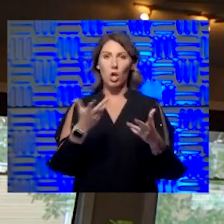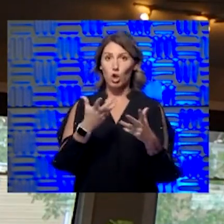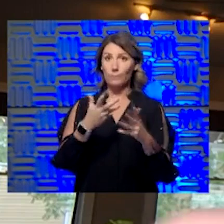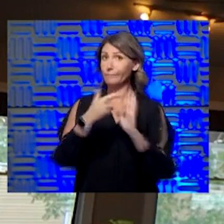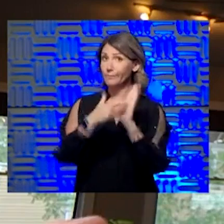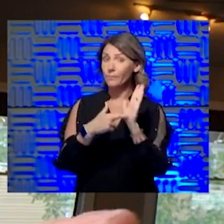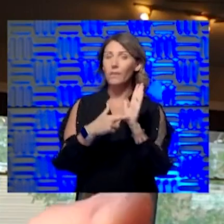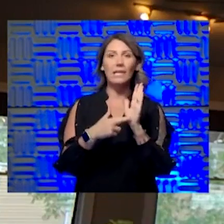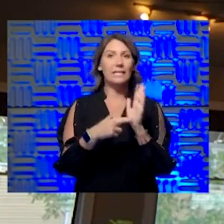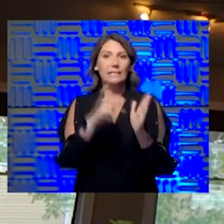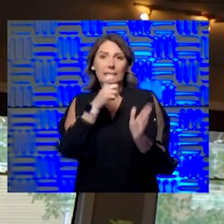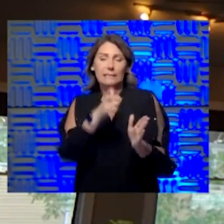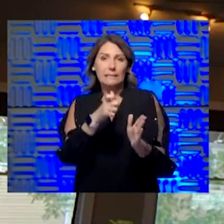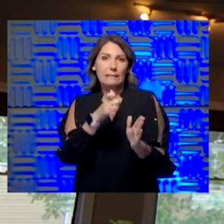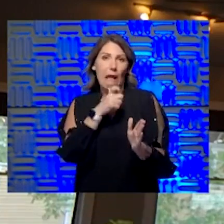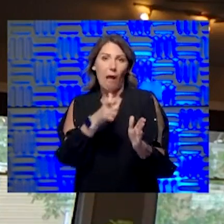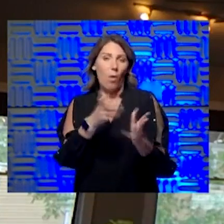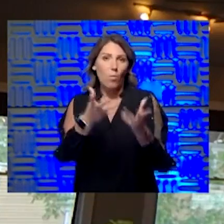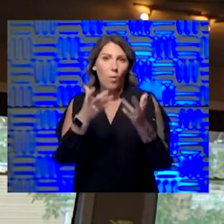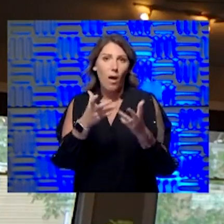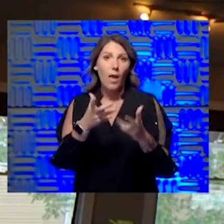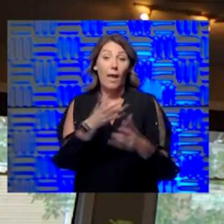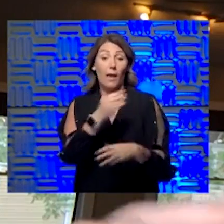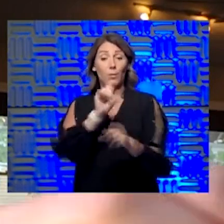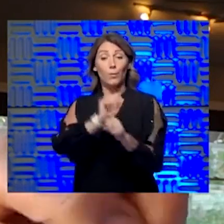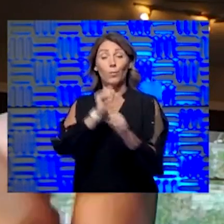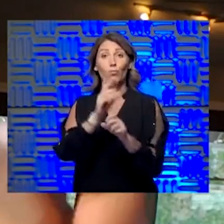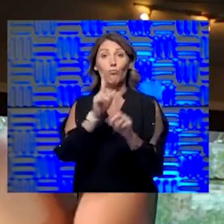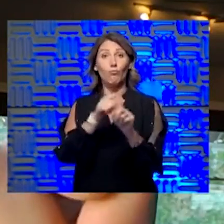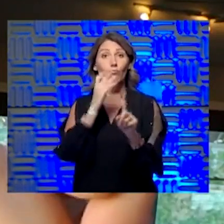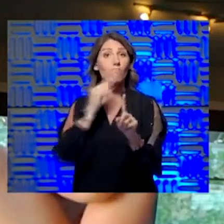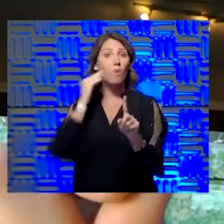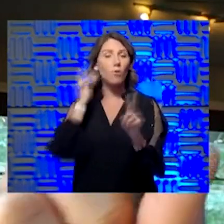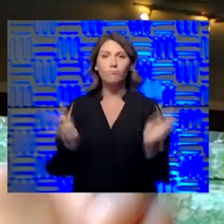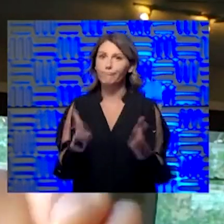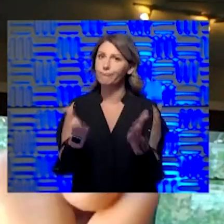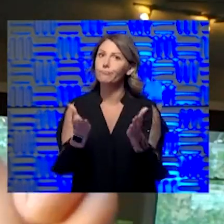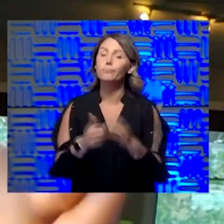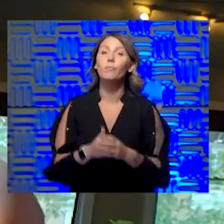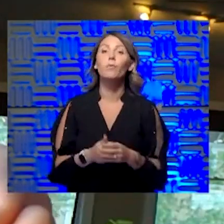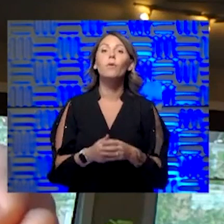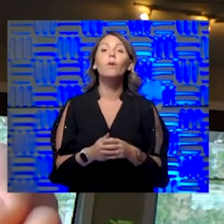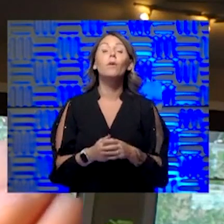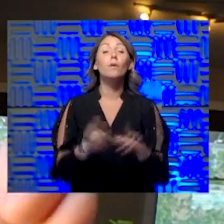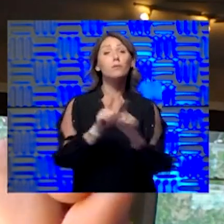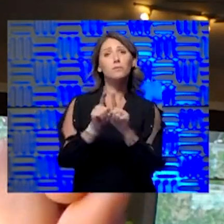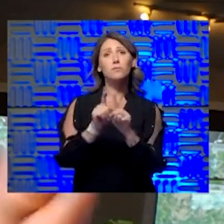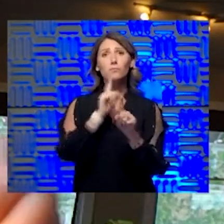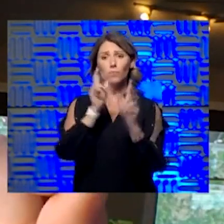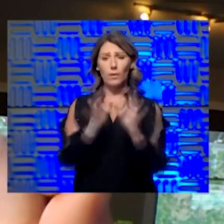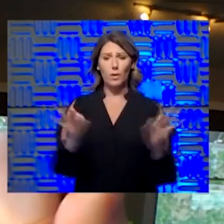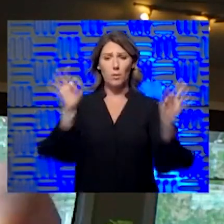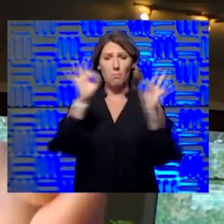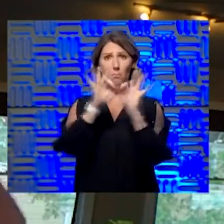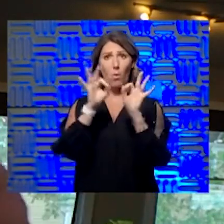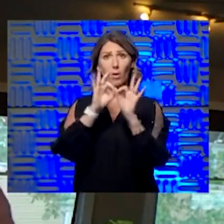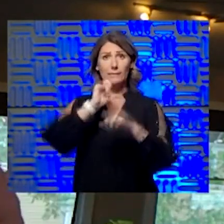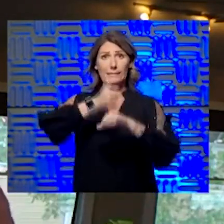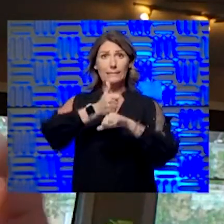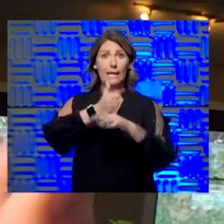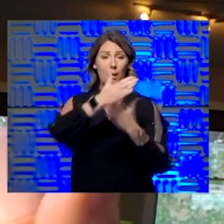finally, it's to actually do that preparation within the workplace, to prepare it for as safe an environment as you can have